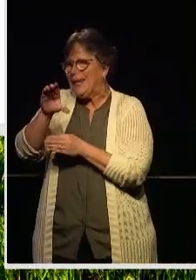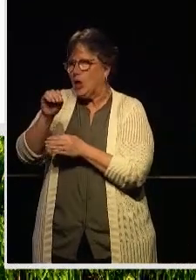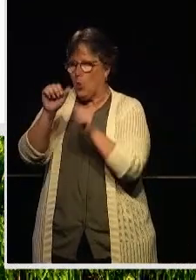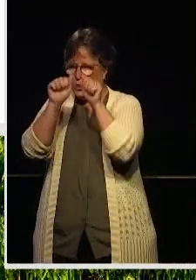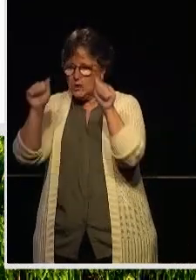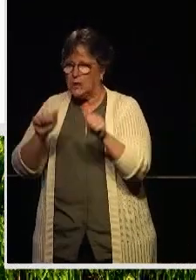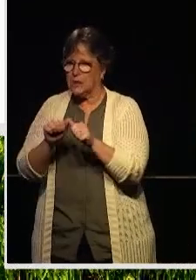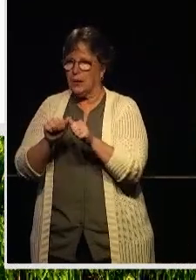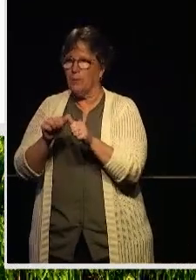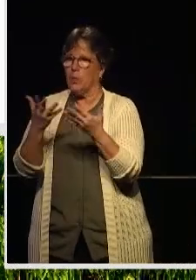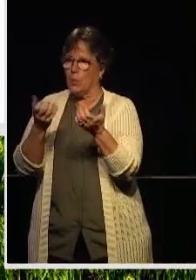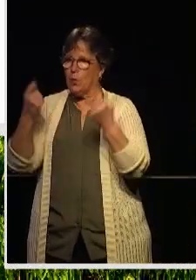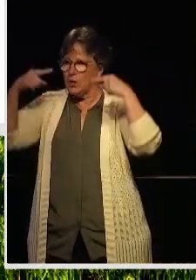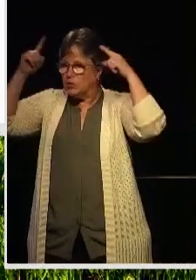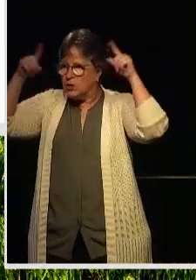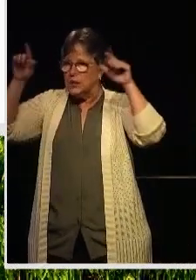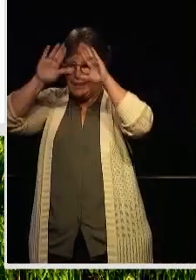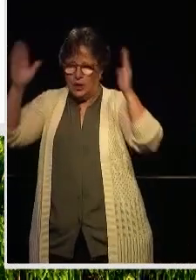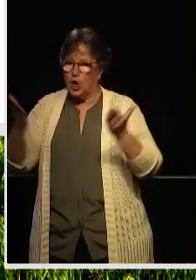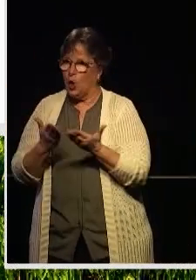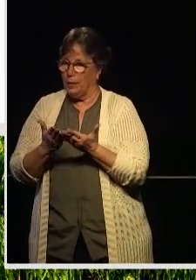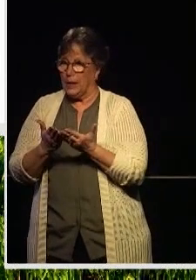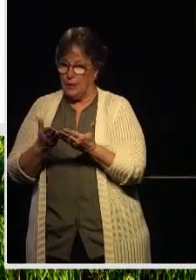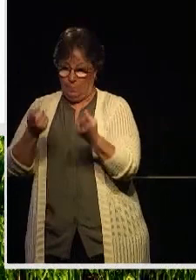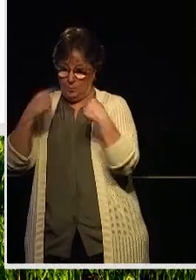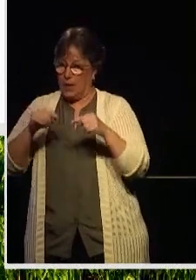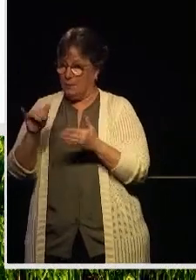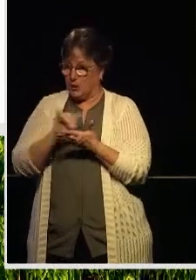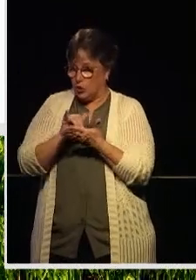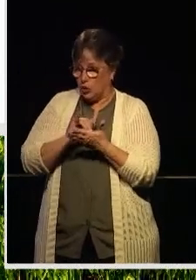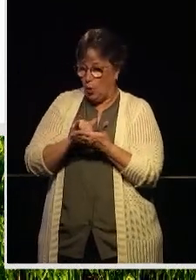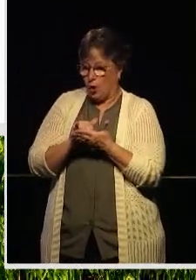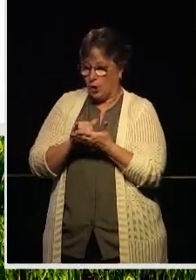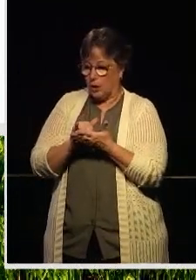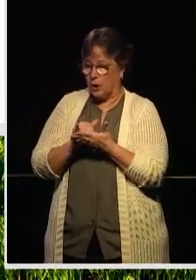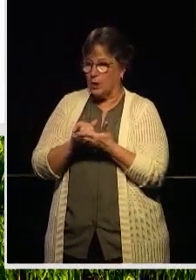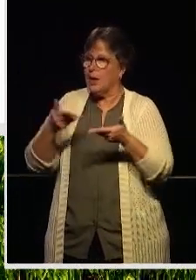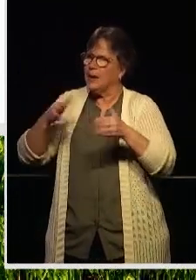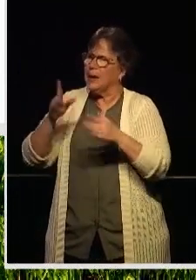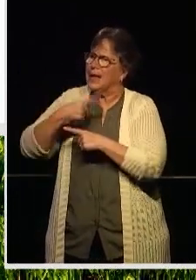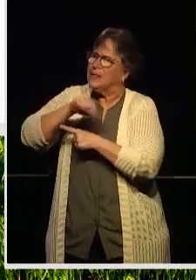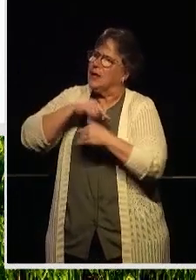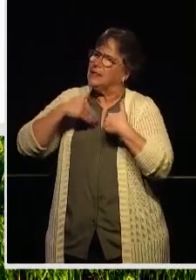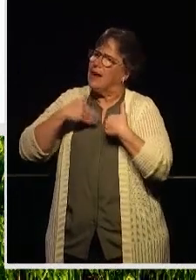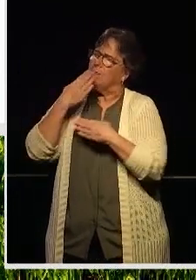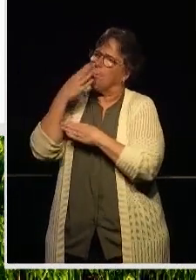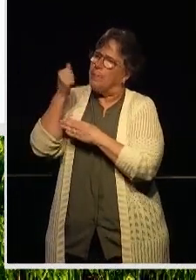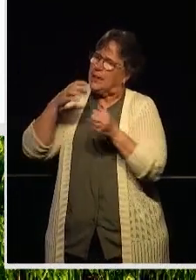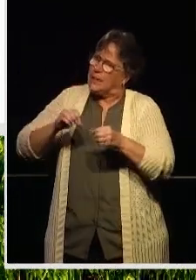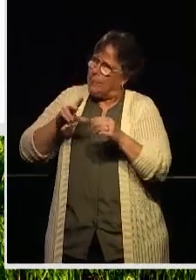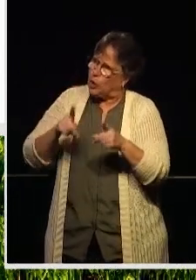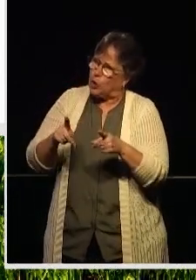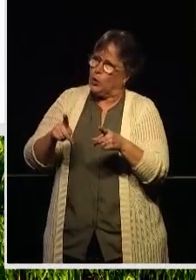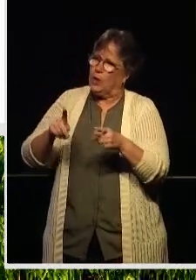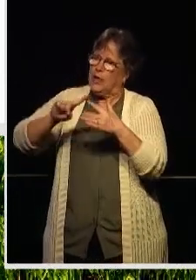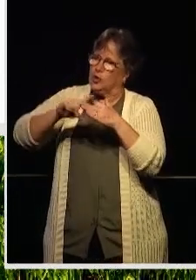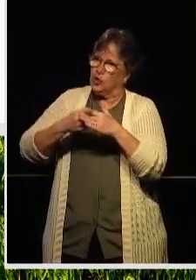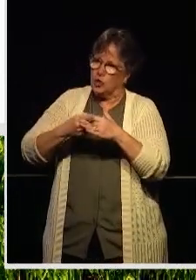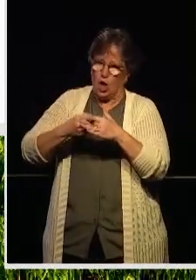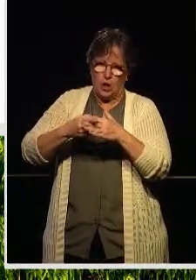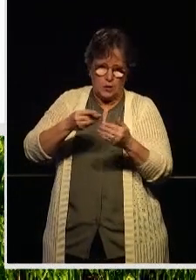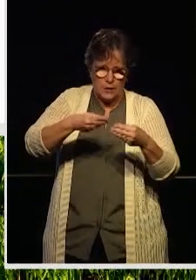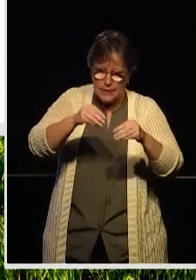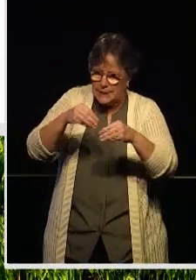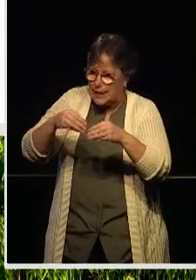feel that the Grow New York region provides us the best opportunity to launch our product commercially, not